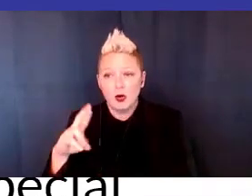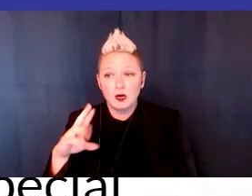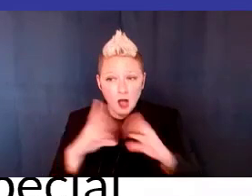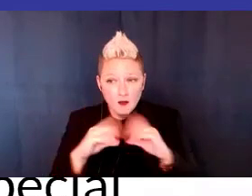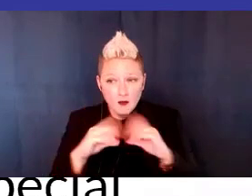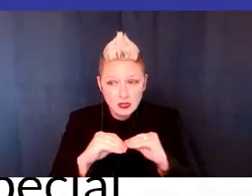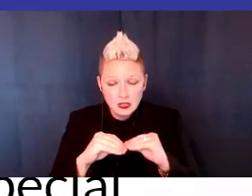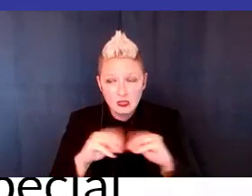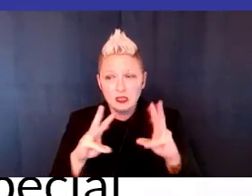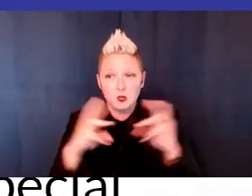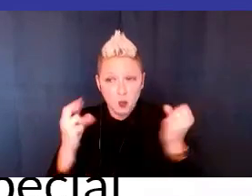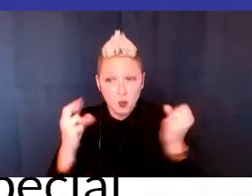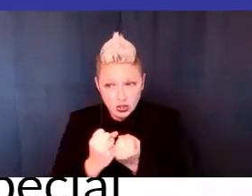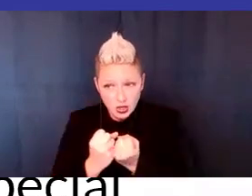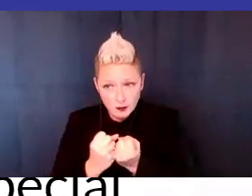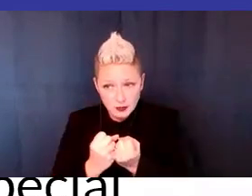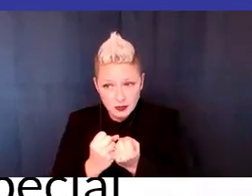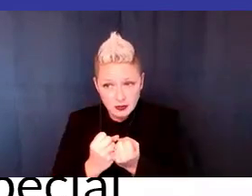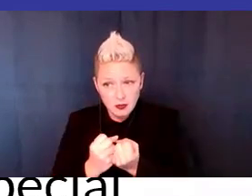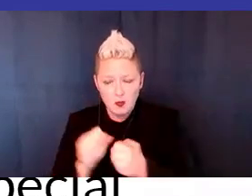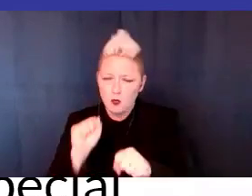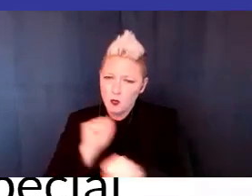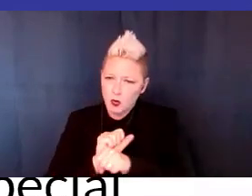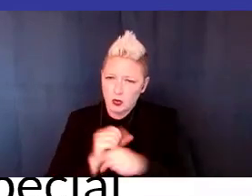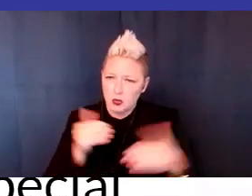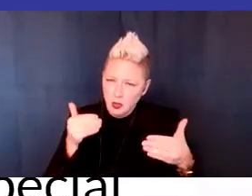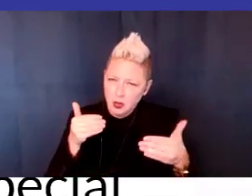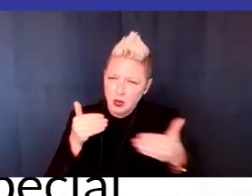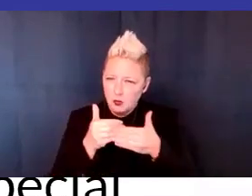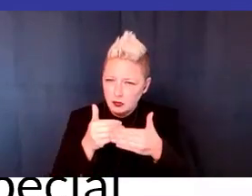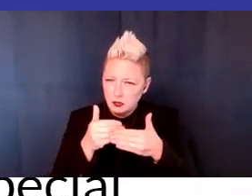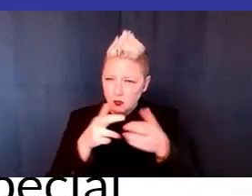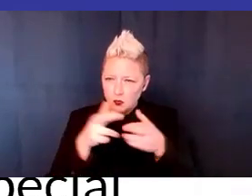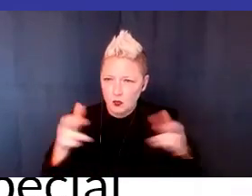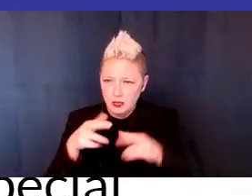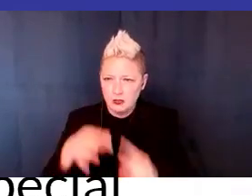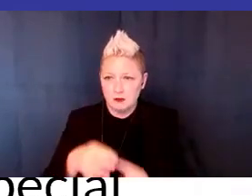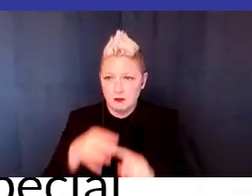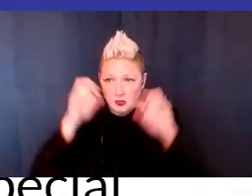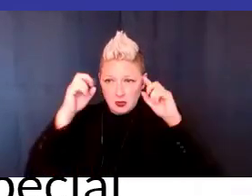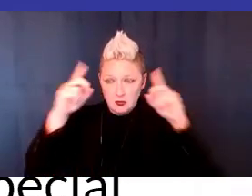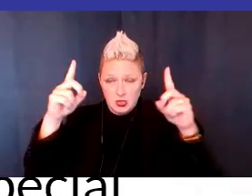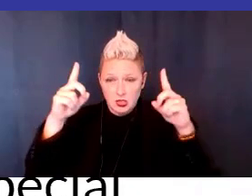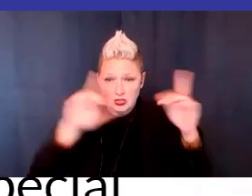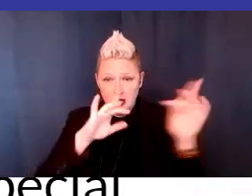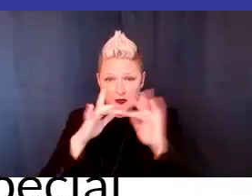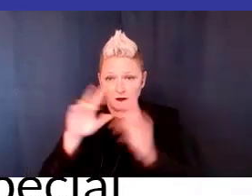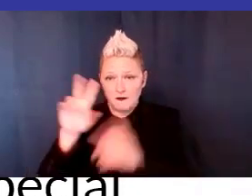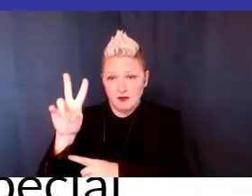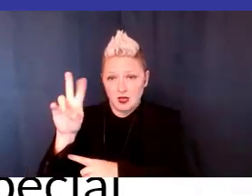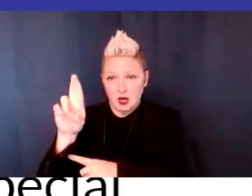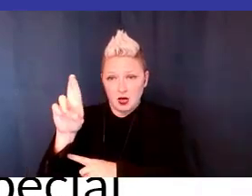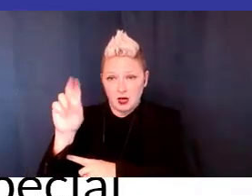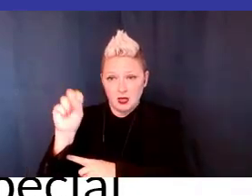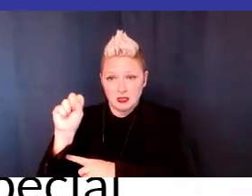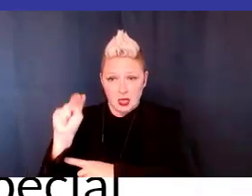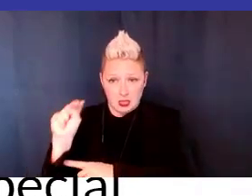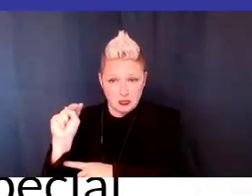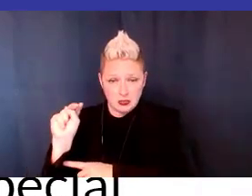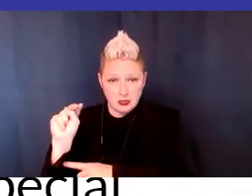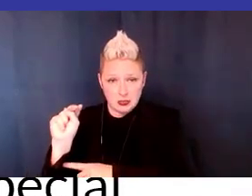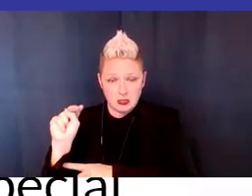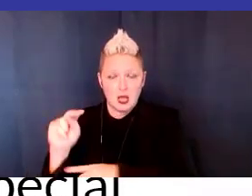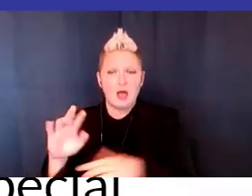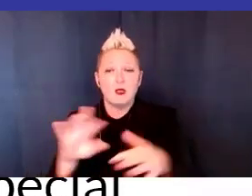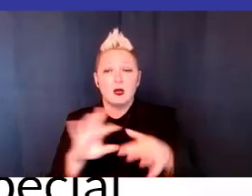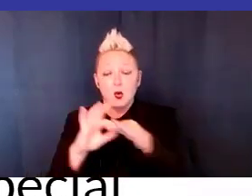doing workshops, we worked very closely with our regional special education network, the RSN, and each of the cooperative educational